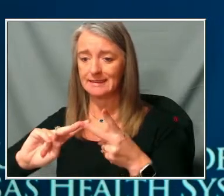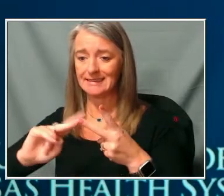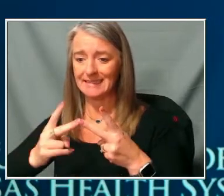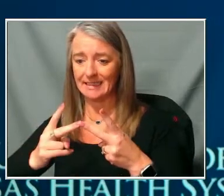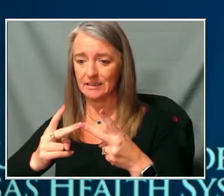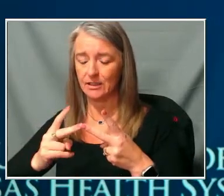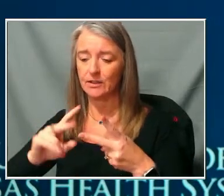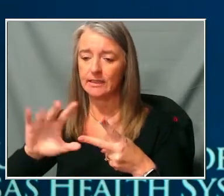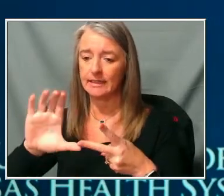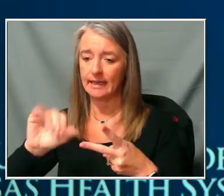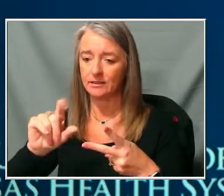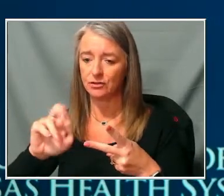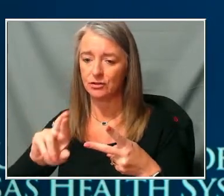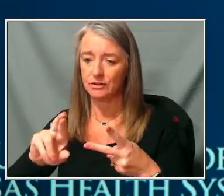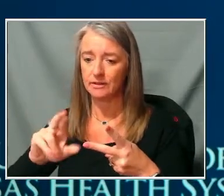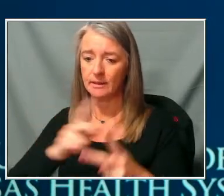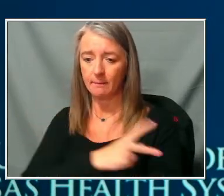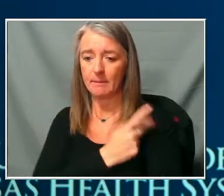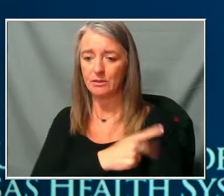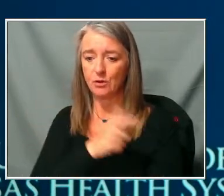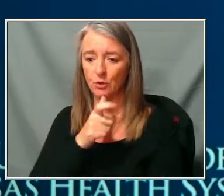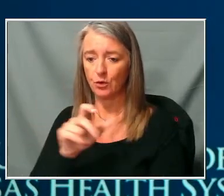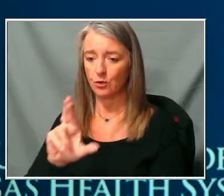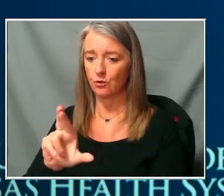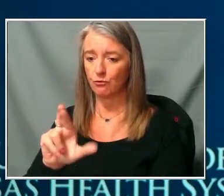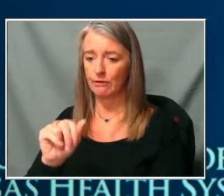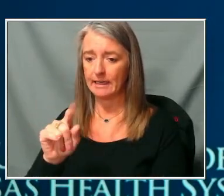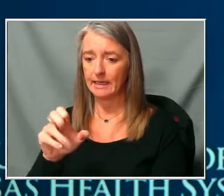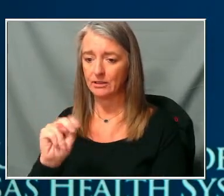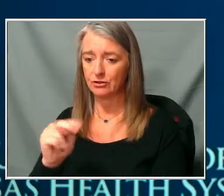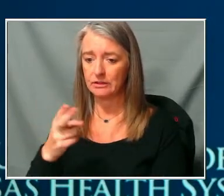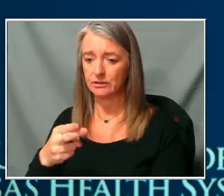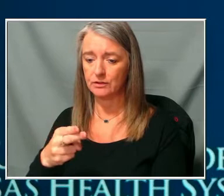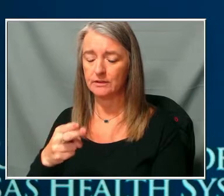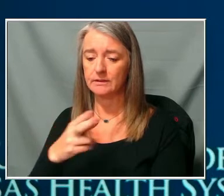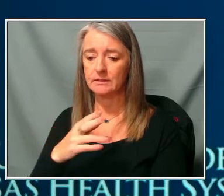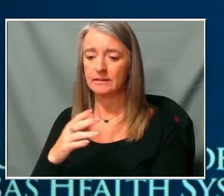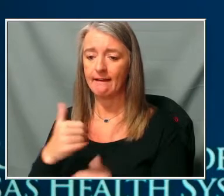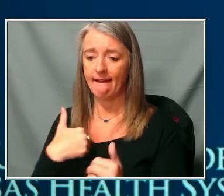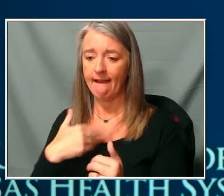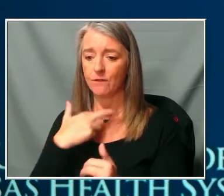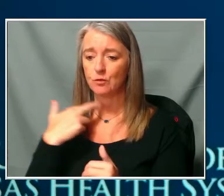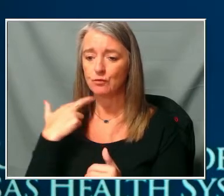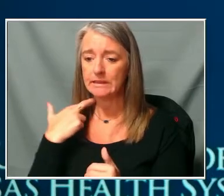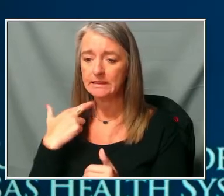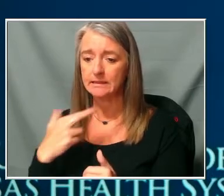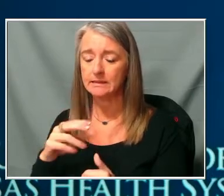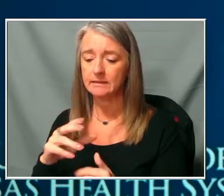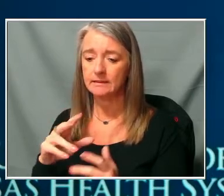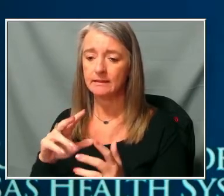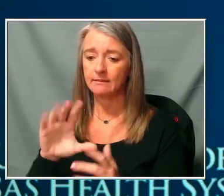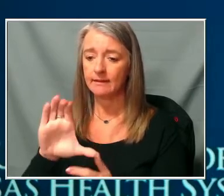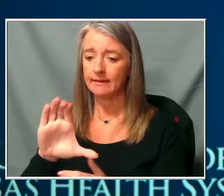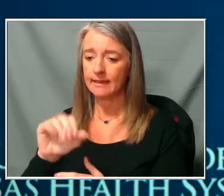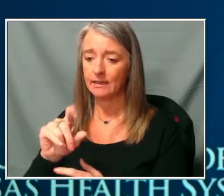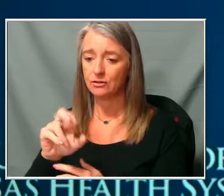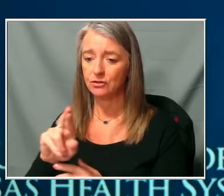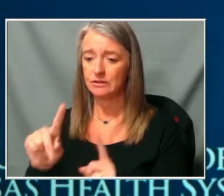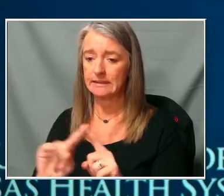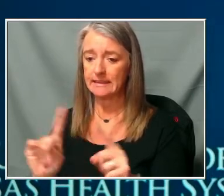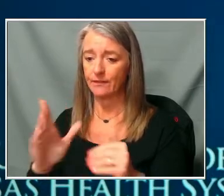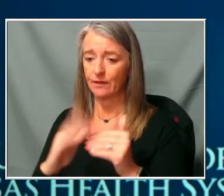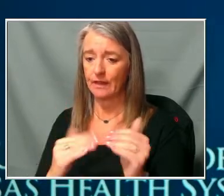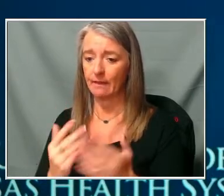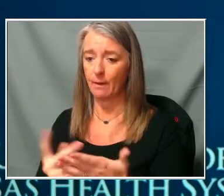malignancy. So patients who have radiation history, for example, have risk of malignancies different than their